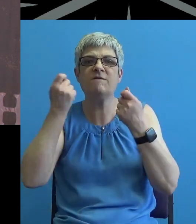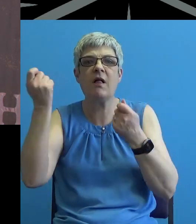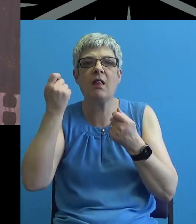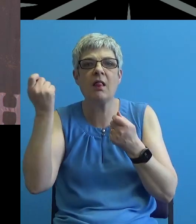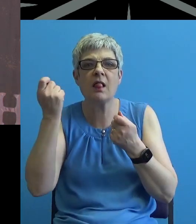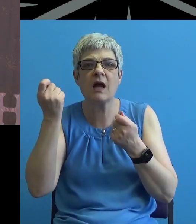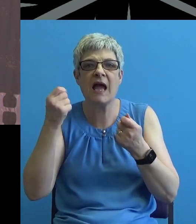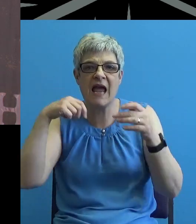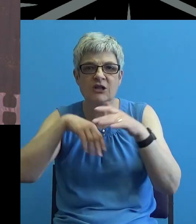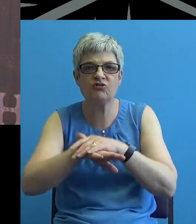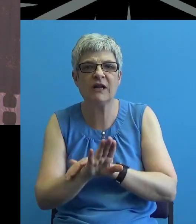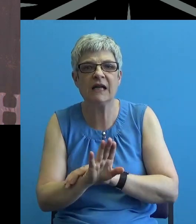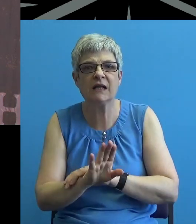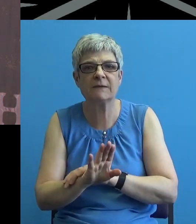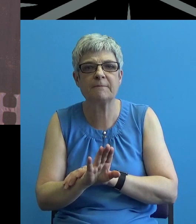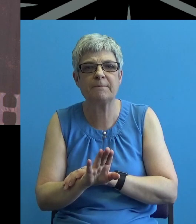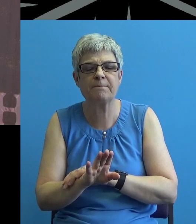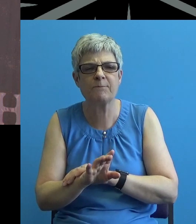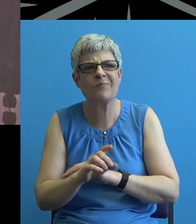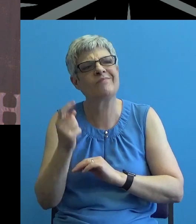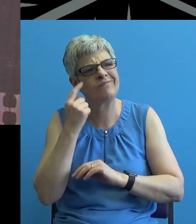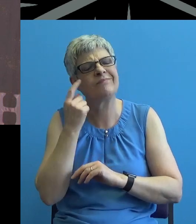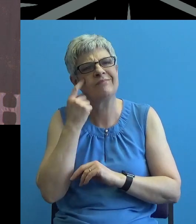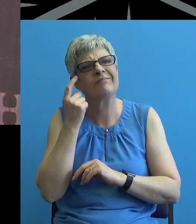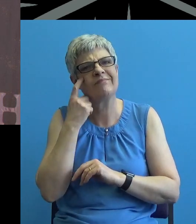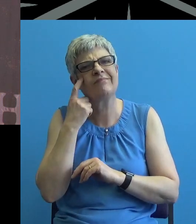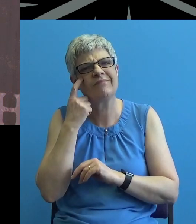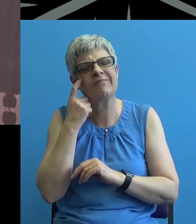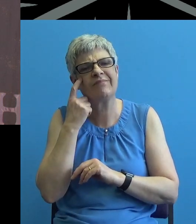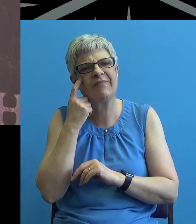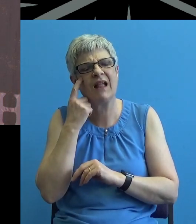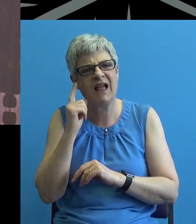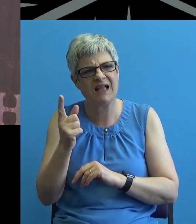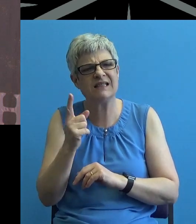entry. And I think that's actually one of